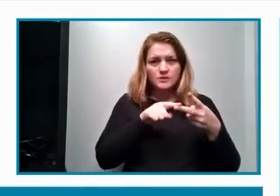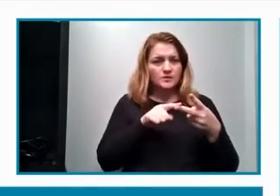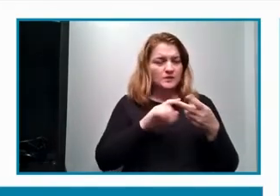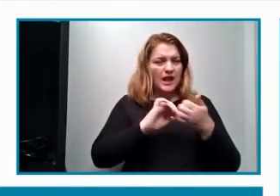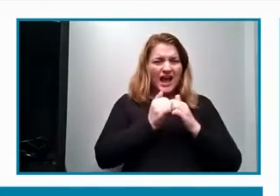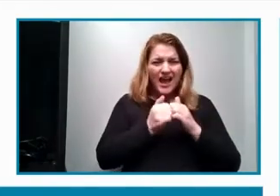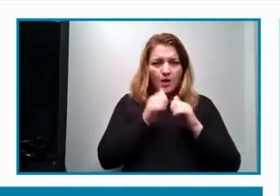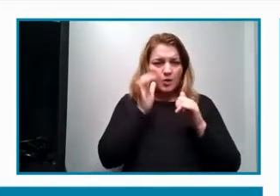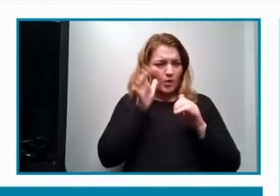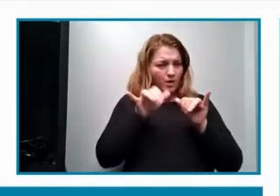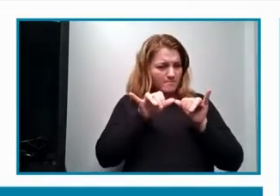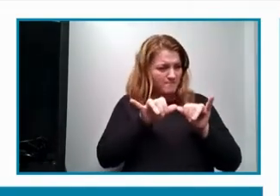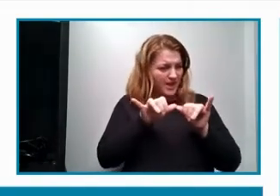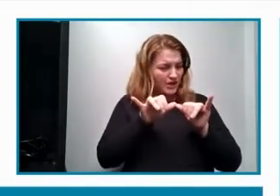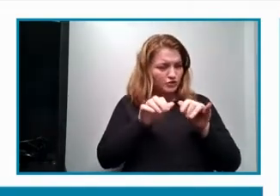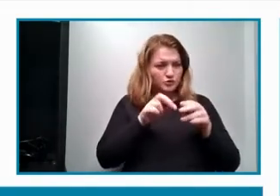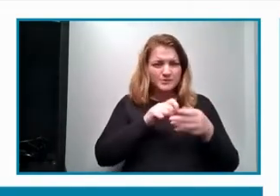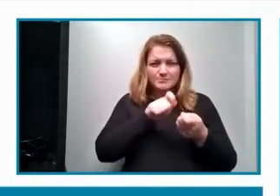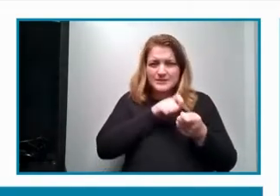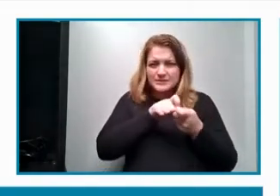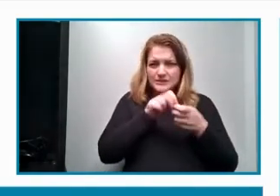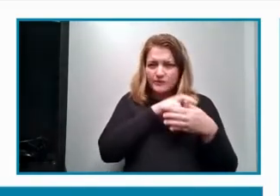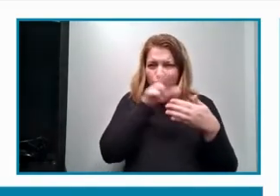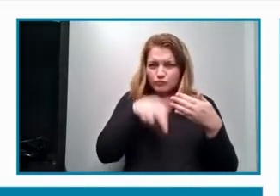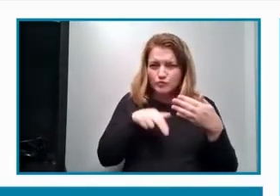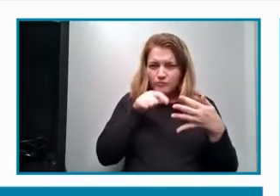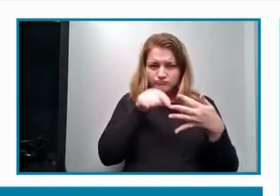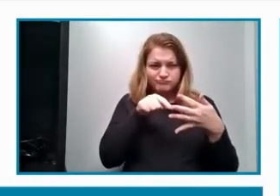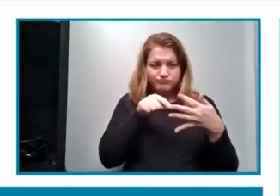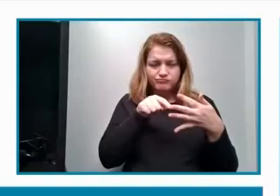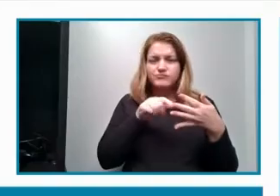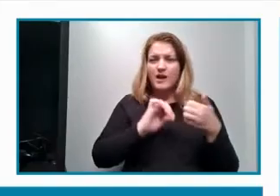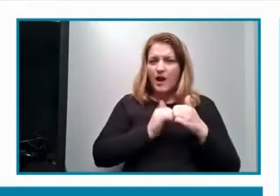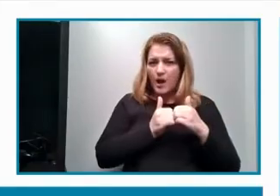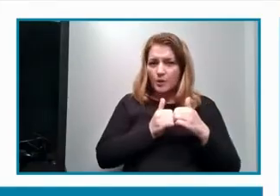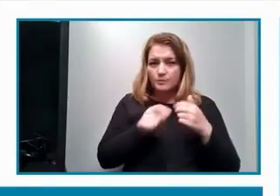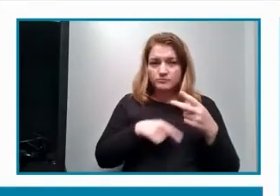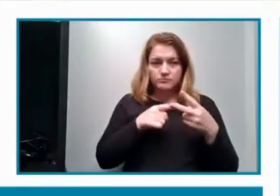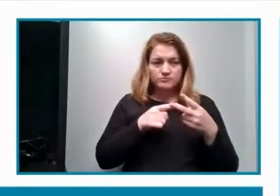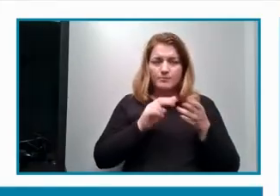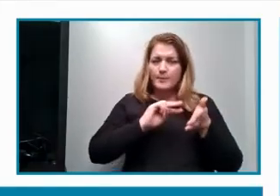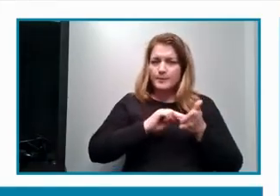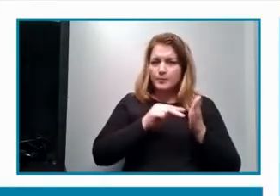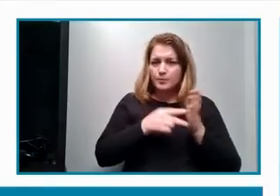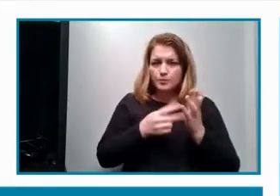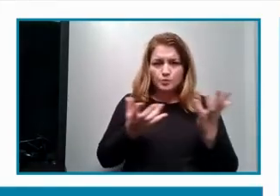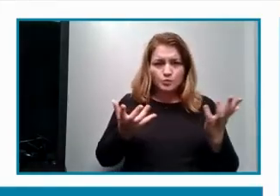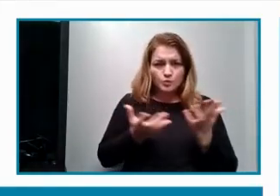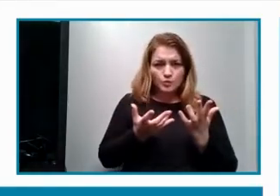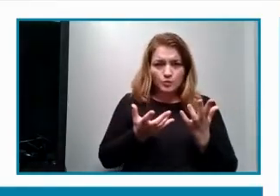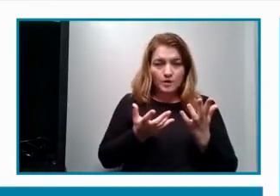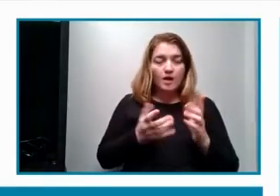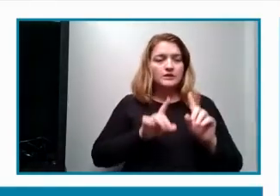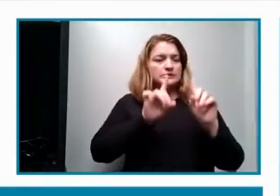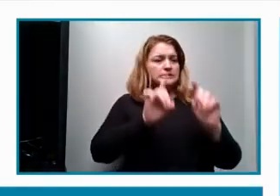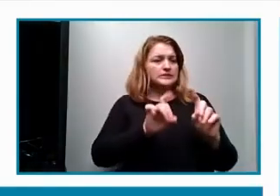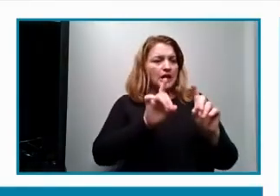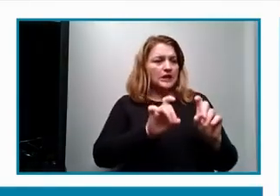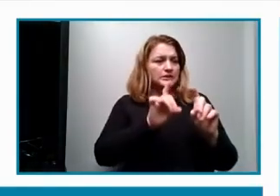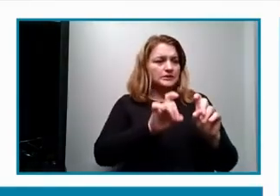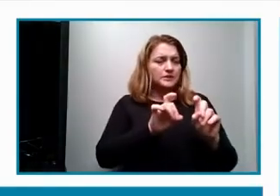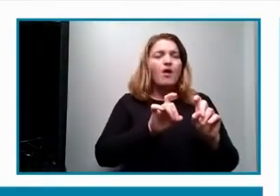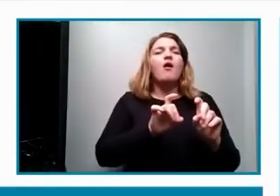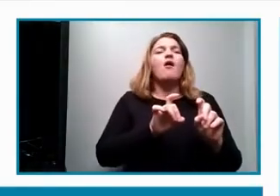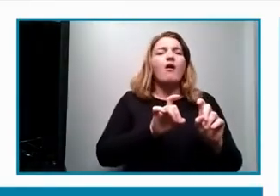participants, communities, and organizations. The main purpose of a logic model is to test the feasibility your program can